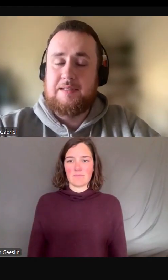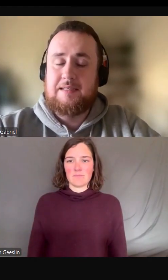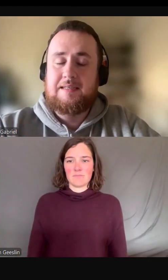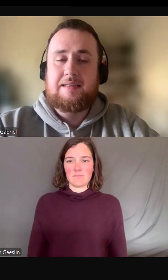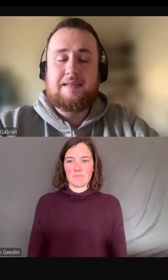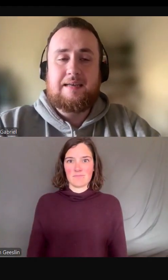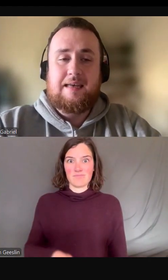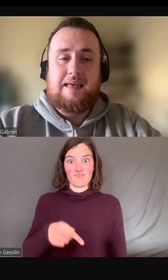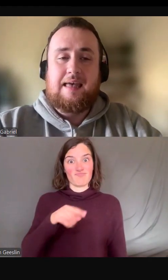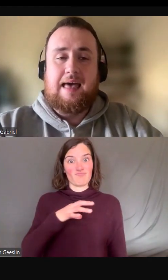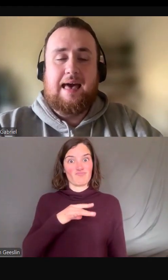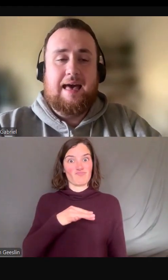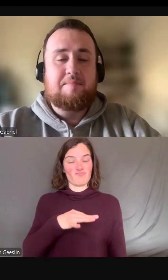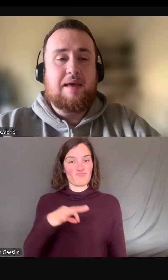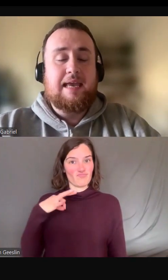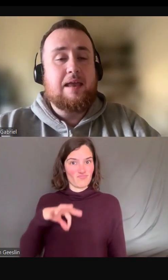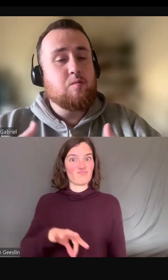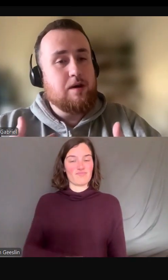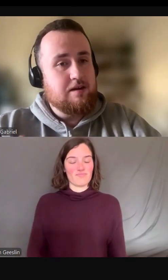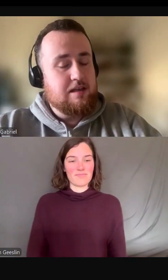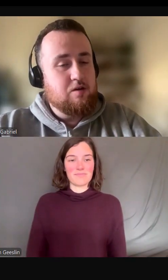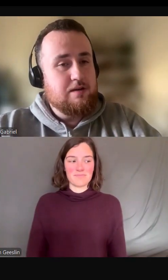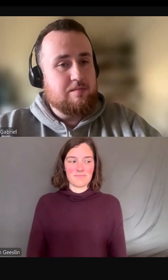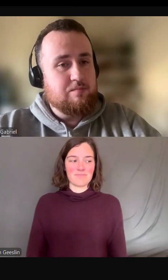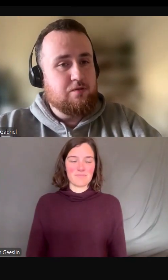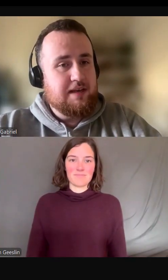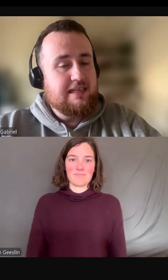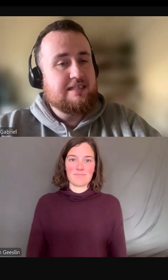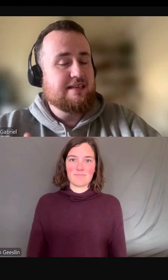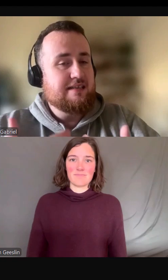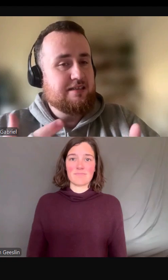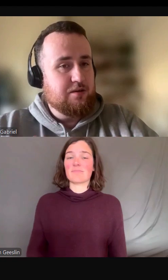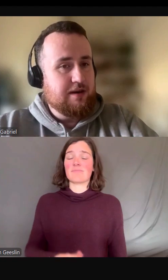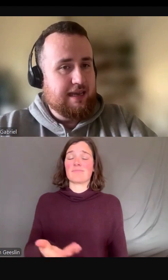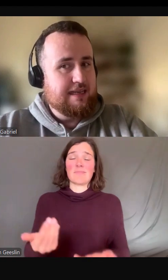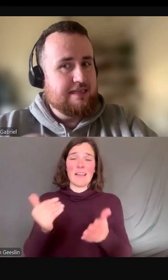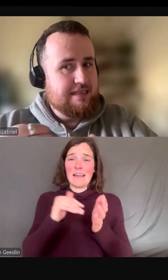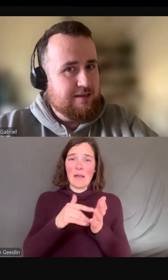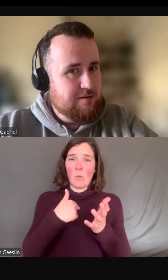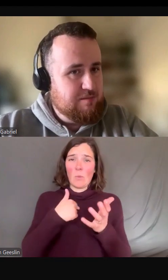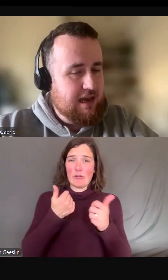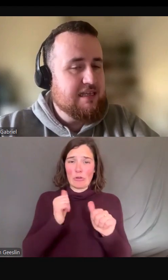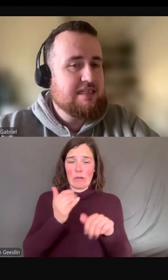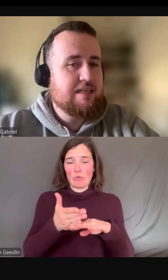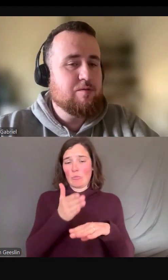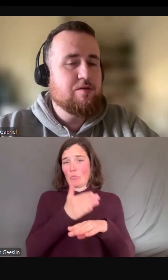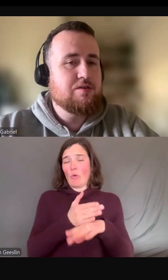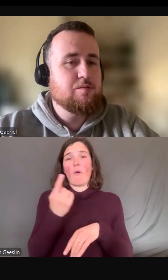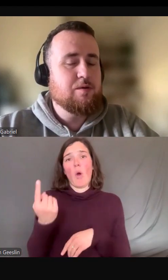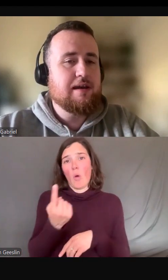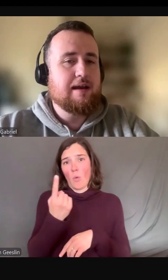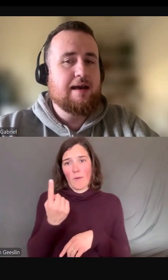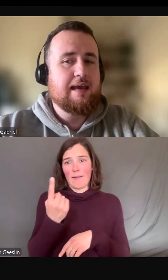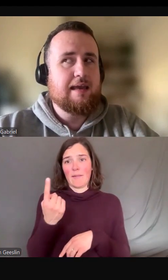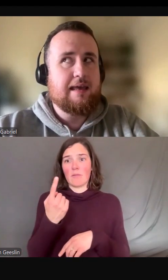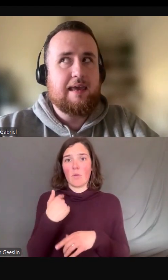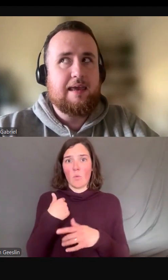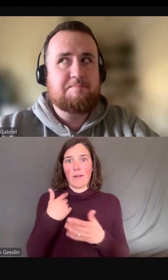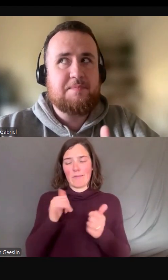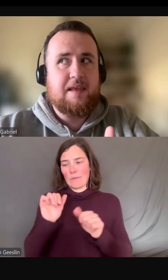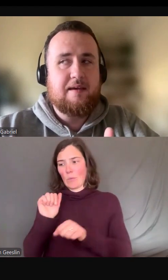useful. Again, we are still always improving this. So it is behind the scenes, we're also working on